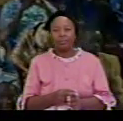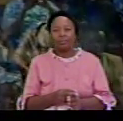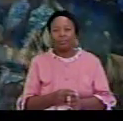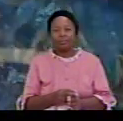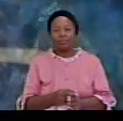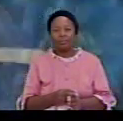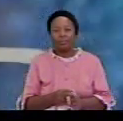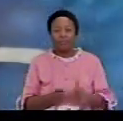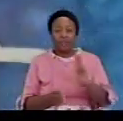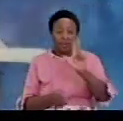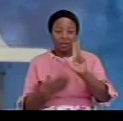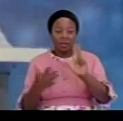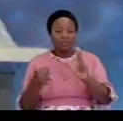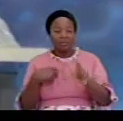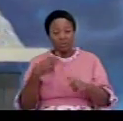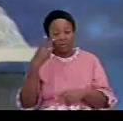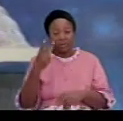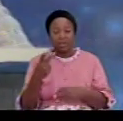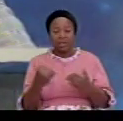Three things we're considering.